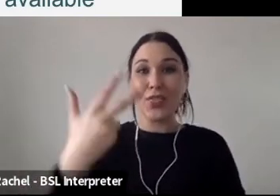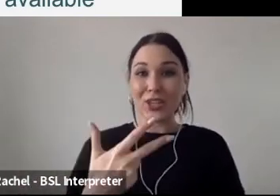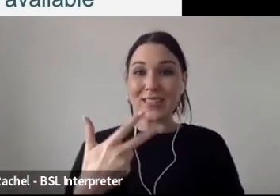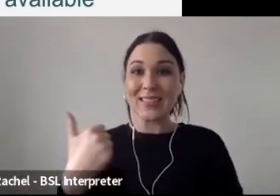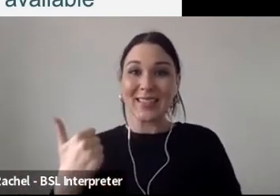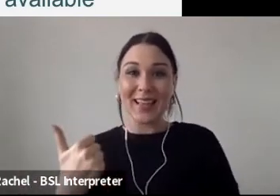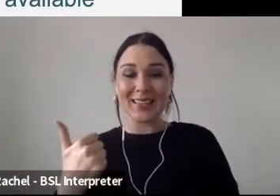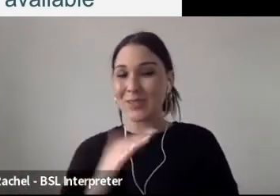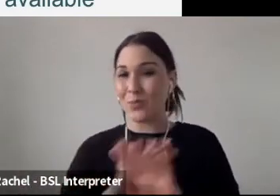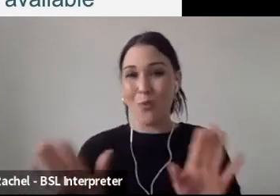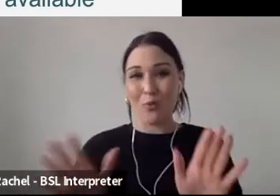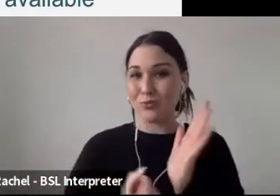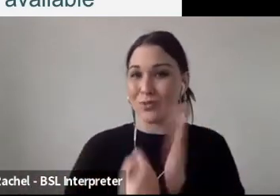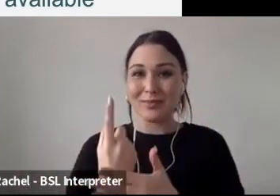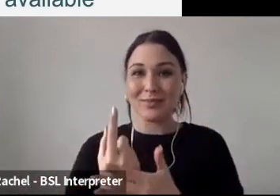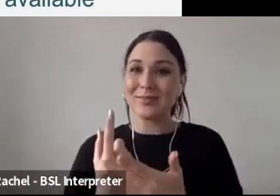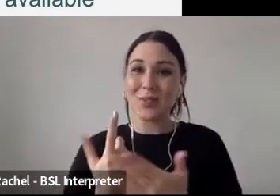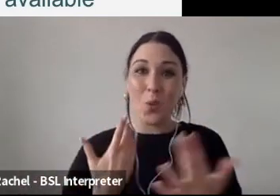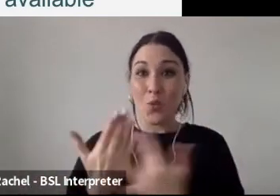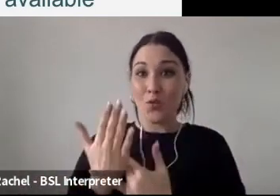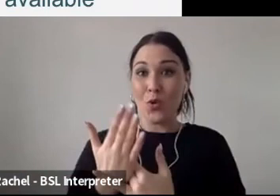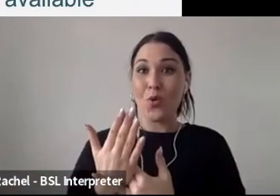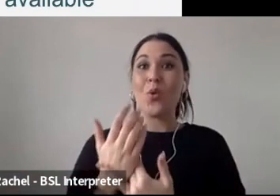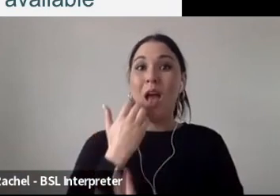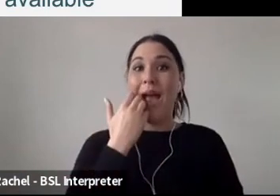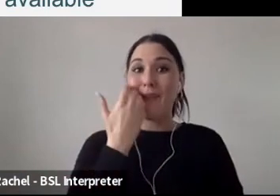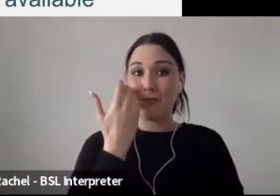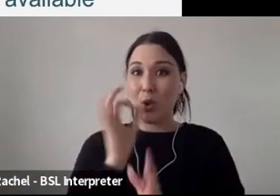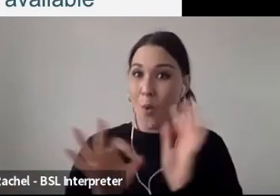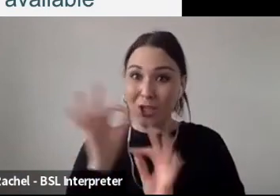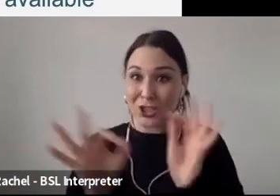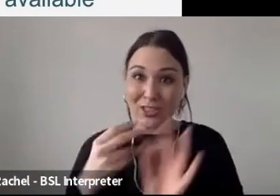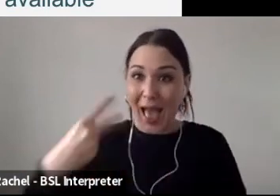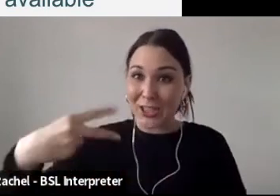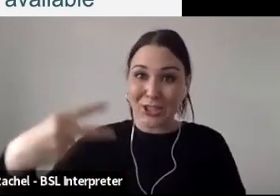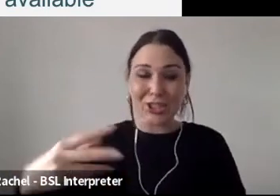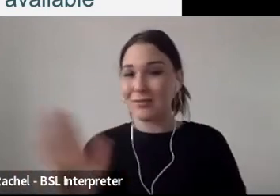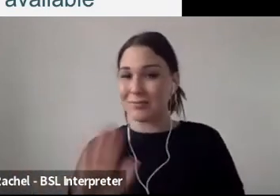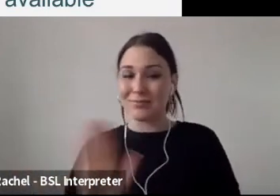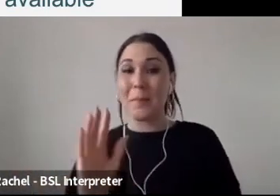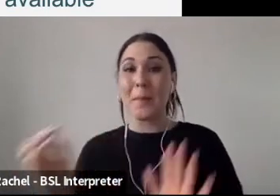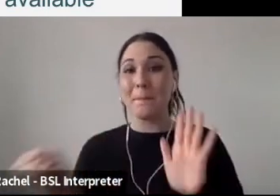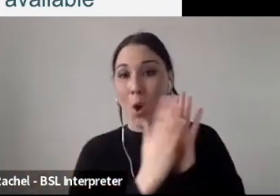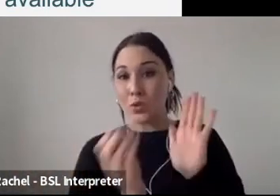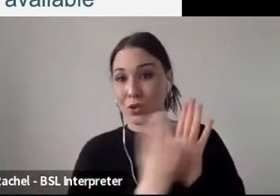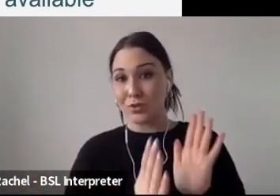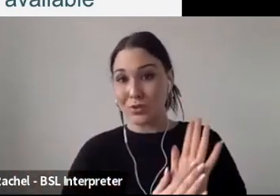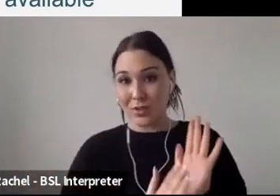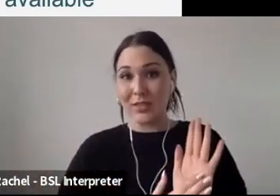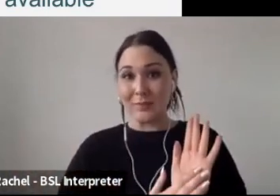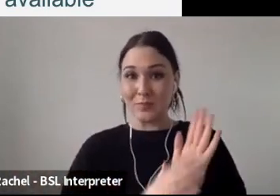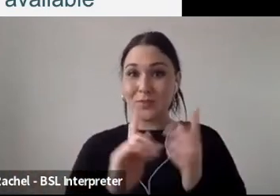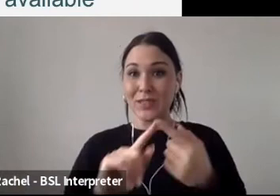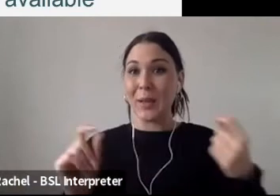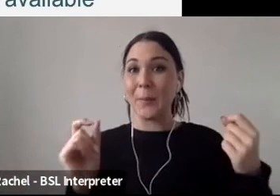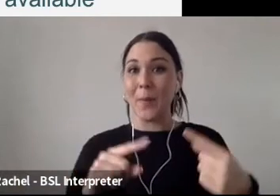we won't have a chance to go through everything today, but like I say, we'll pose the questions on email